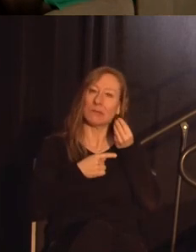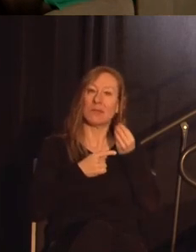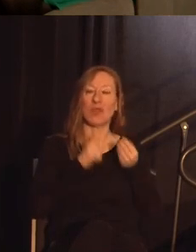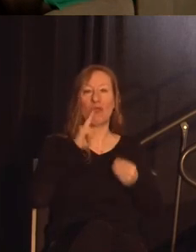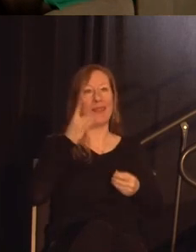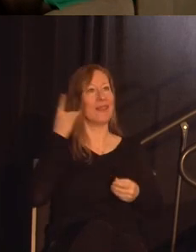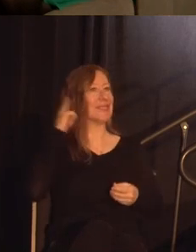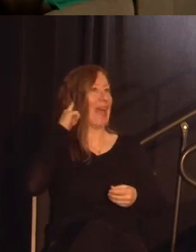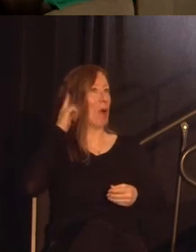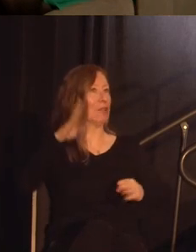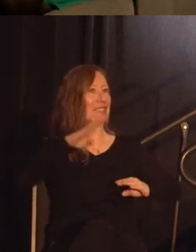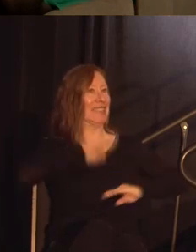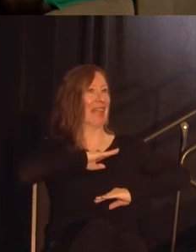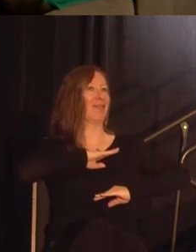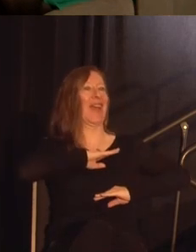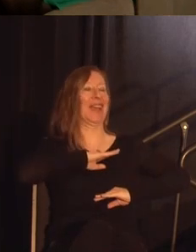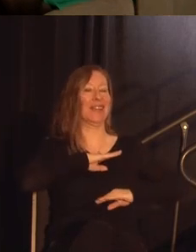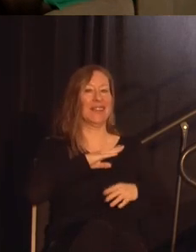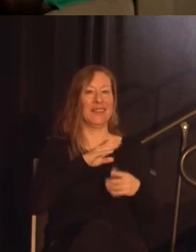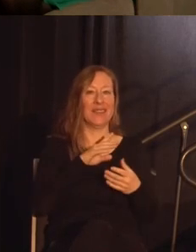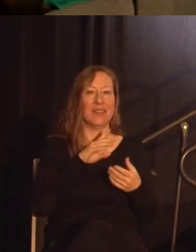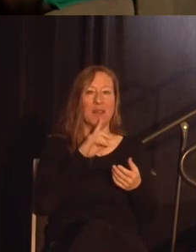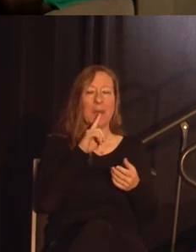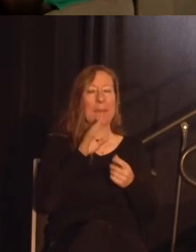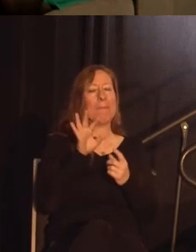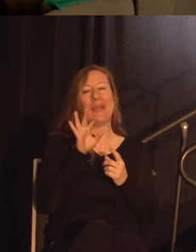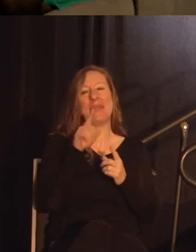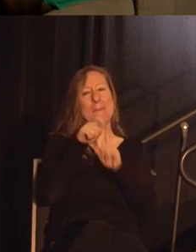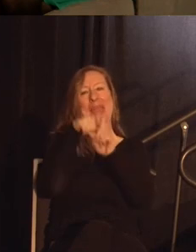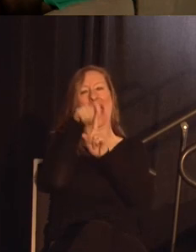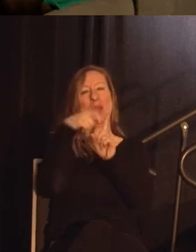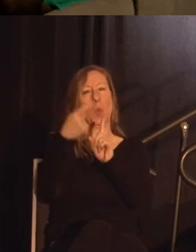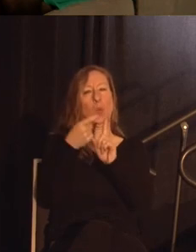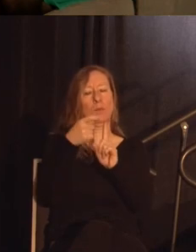rocks. I don't know. I don't, anything but banana. The bananas get thrown away.